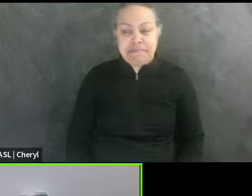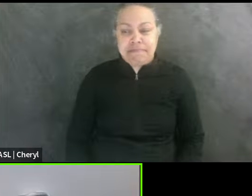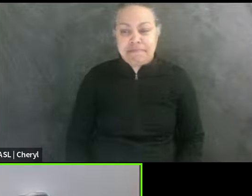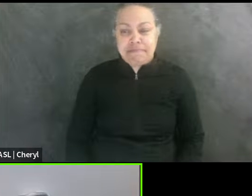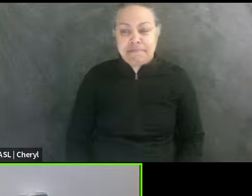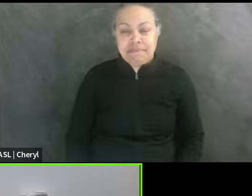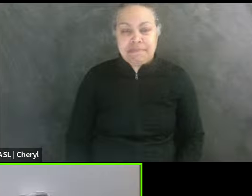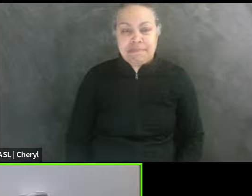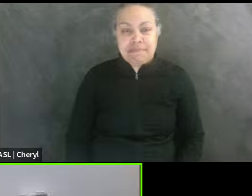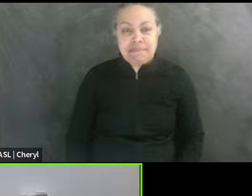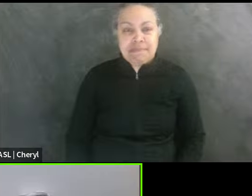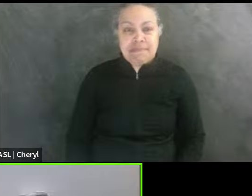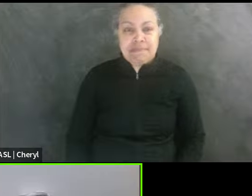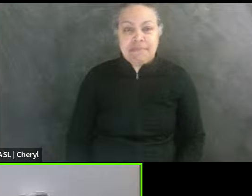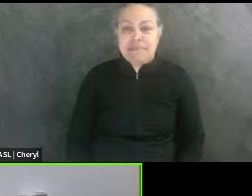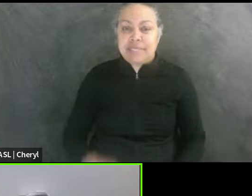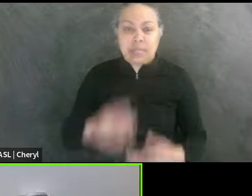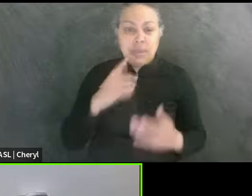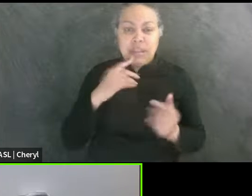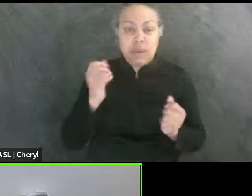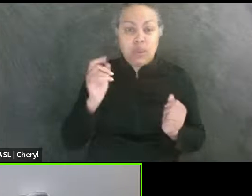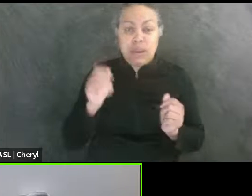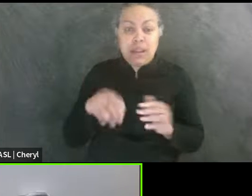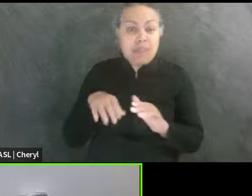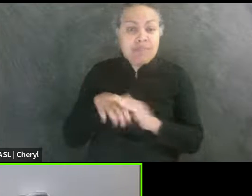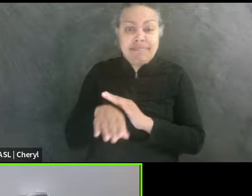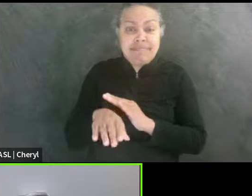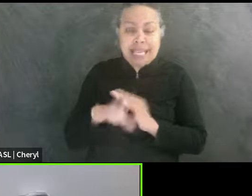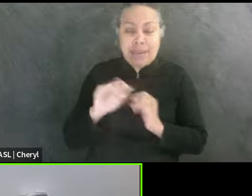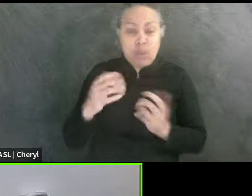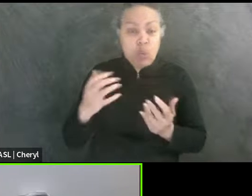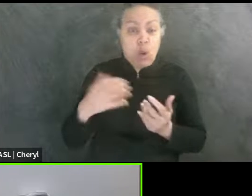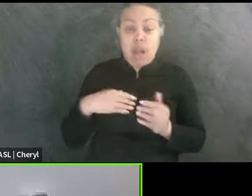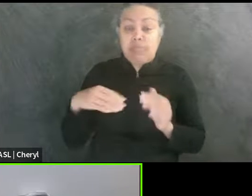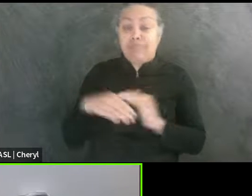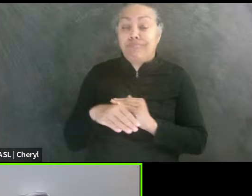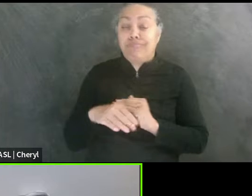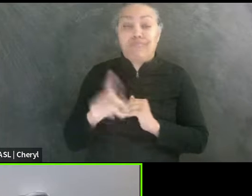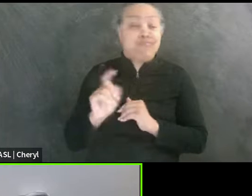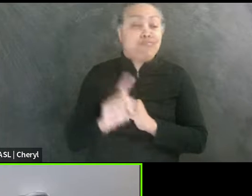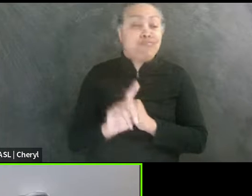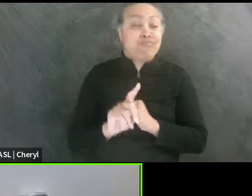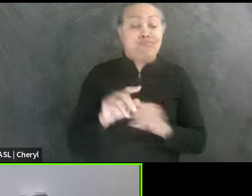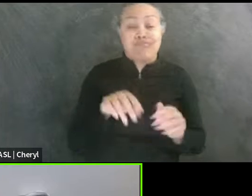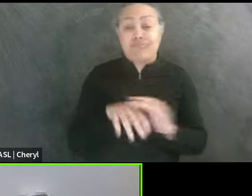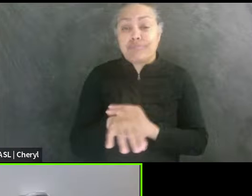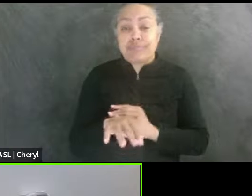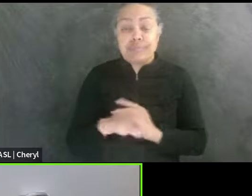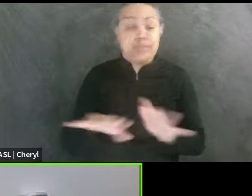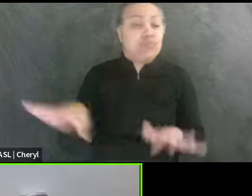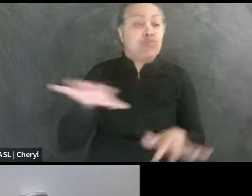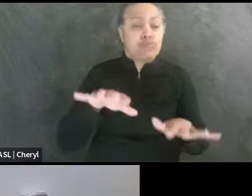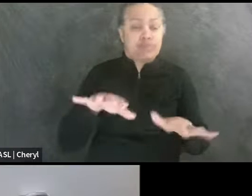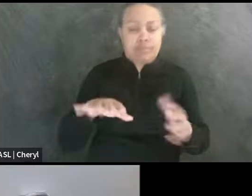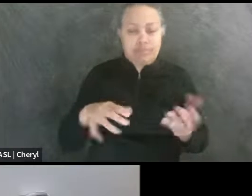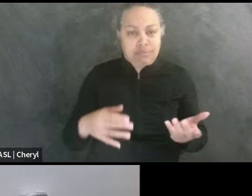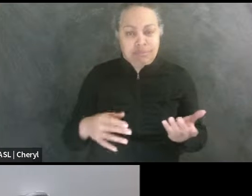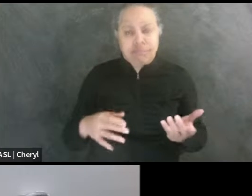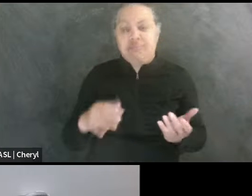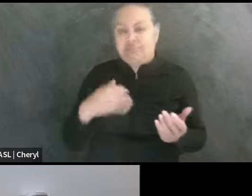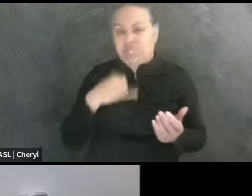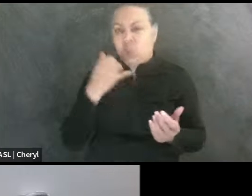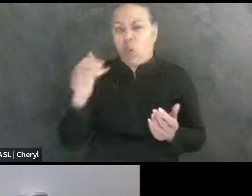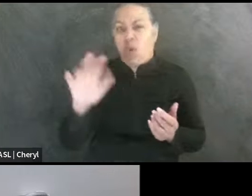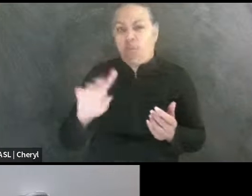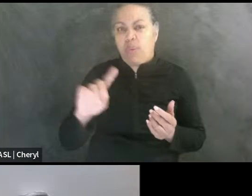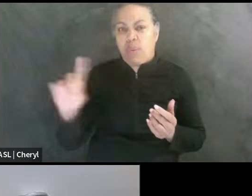Because you can walk into the thing if you had the mind to do so, and I don't. So think 311.